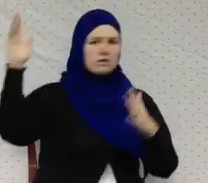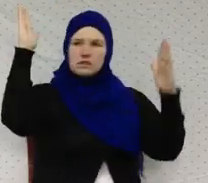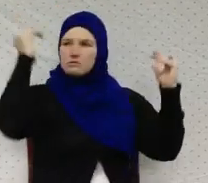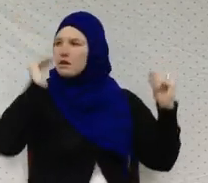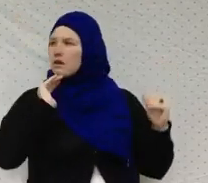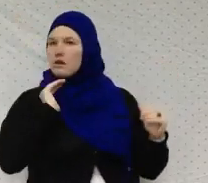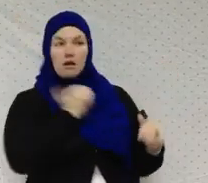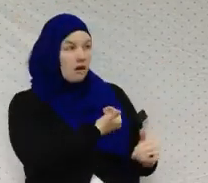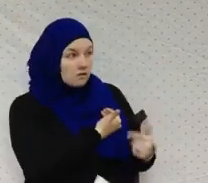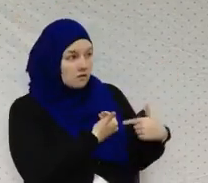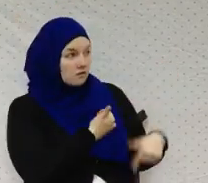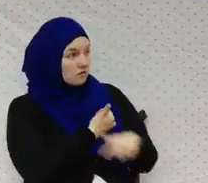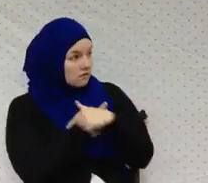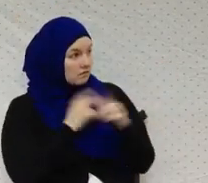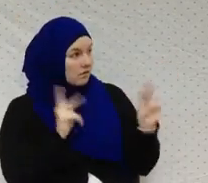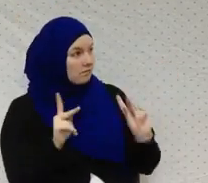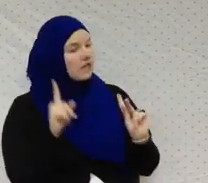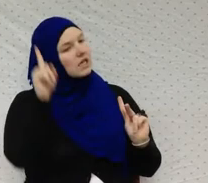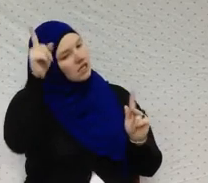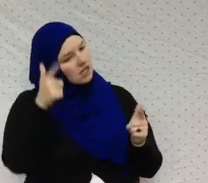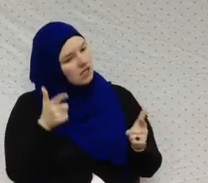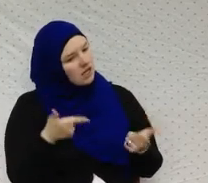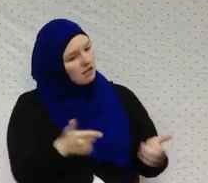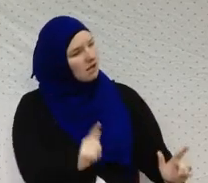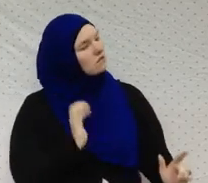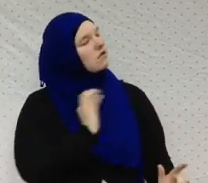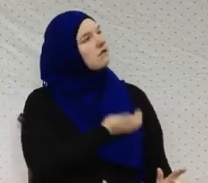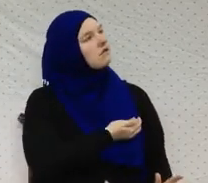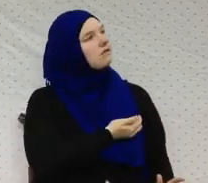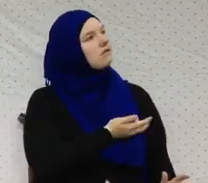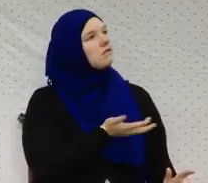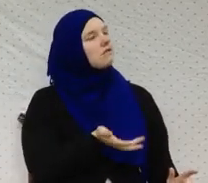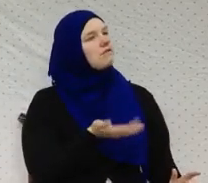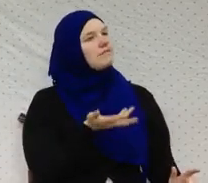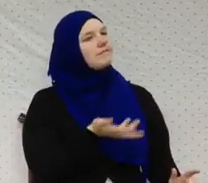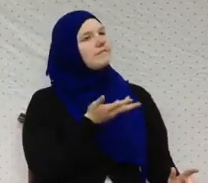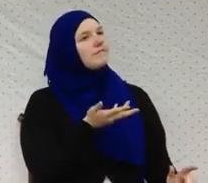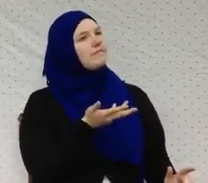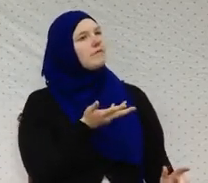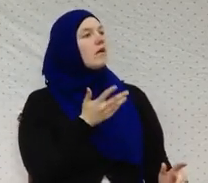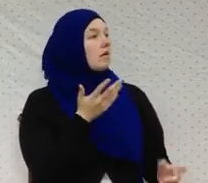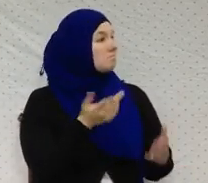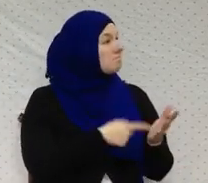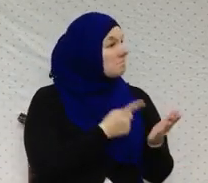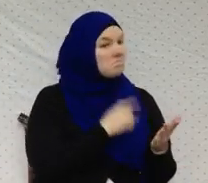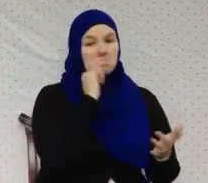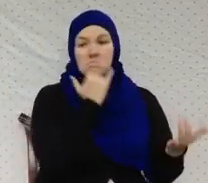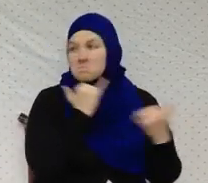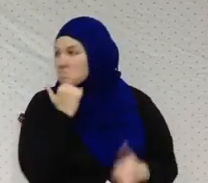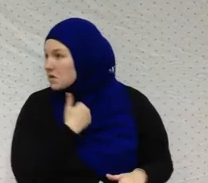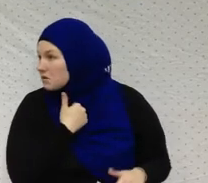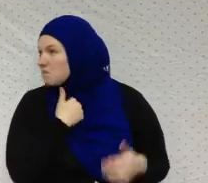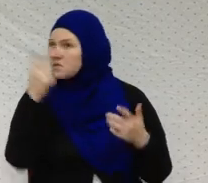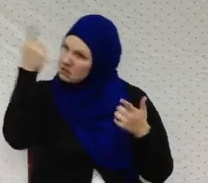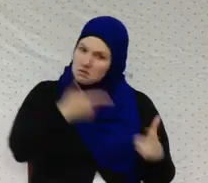divine expectation of us, He allows us to be